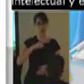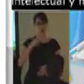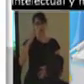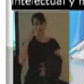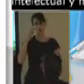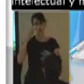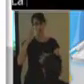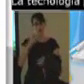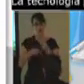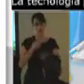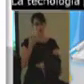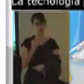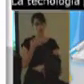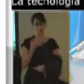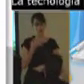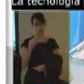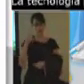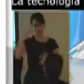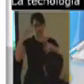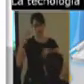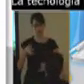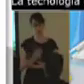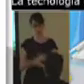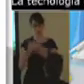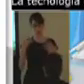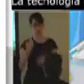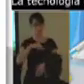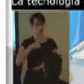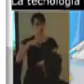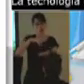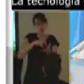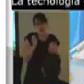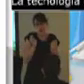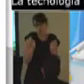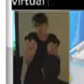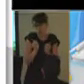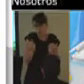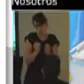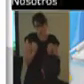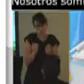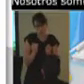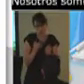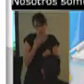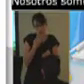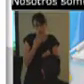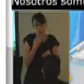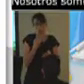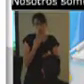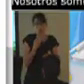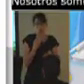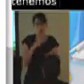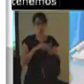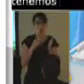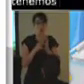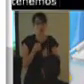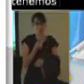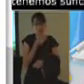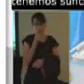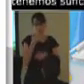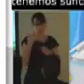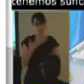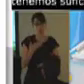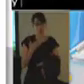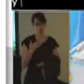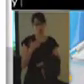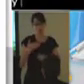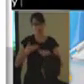we used was virtual reality. Here we are a small center. We don't have enough technological knowledge,